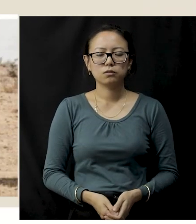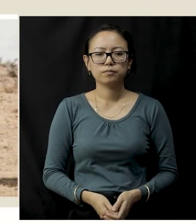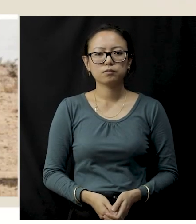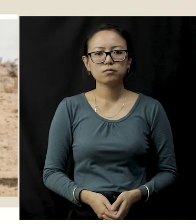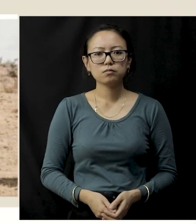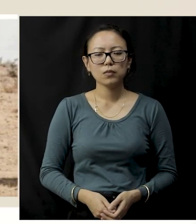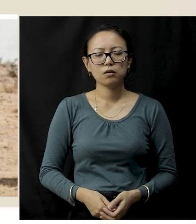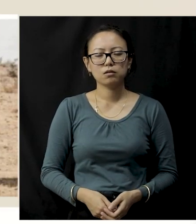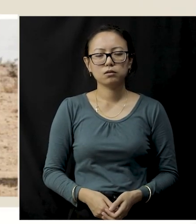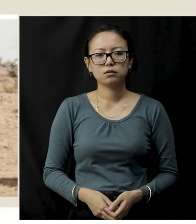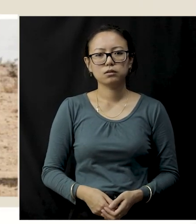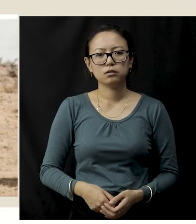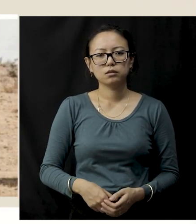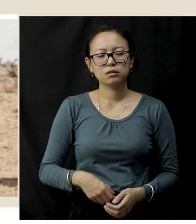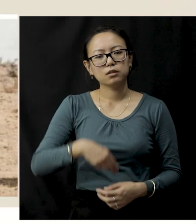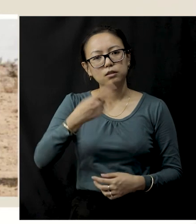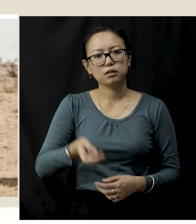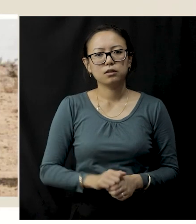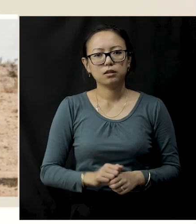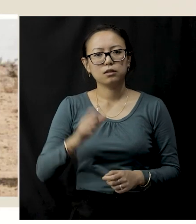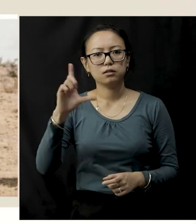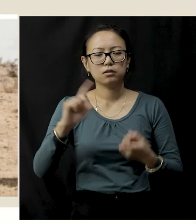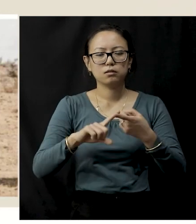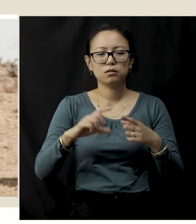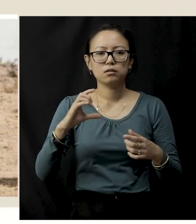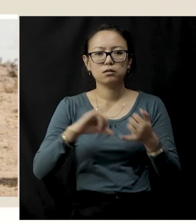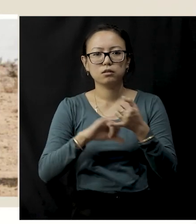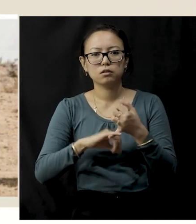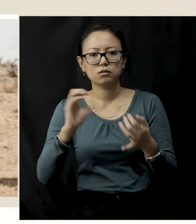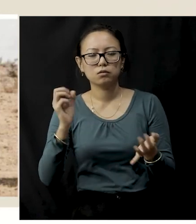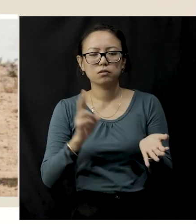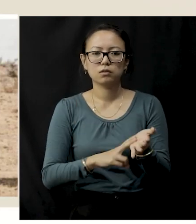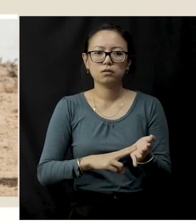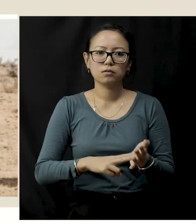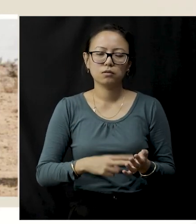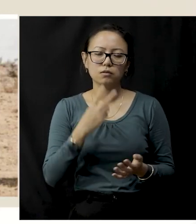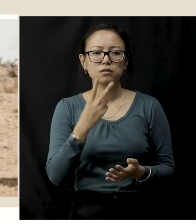We'll see you again in another lesson. Till then, study hard and take care.